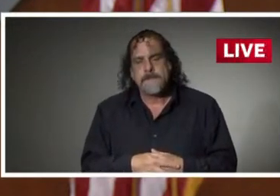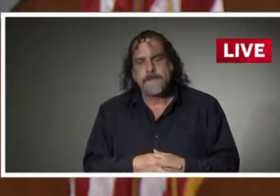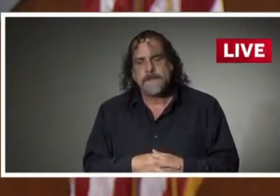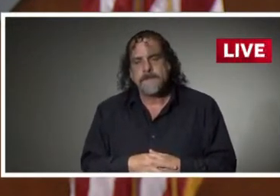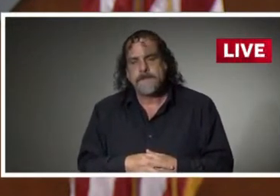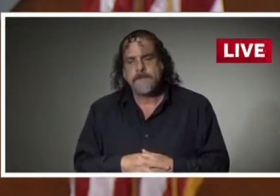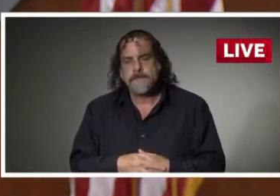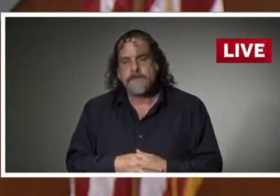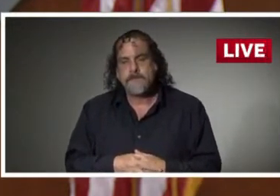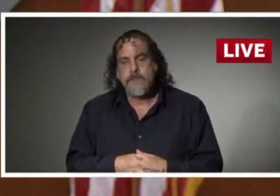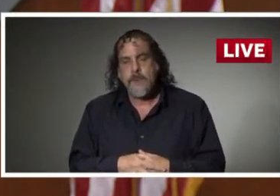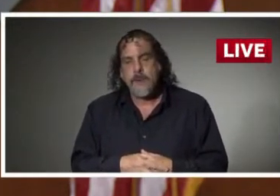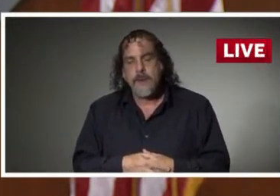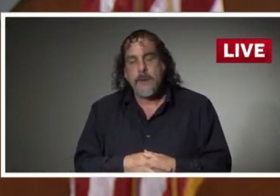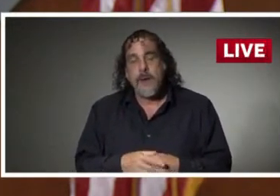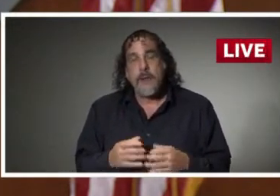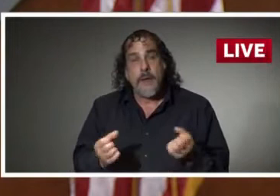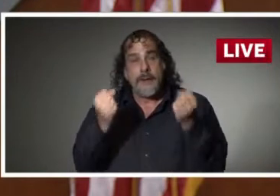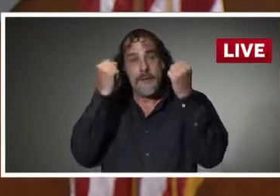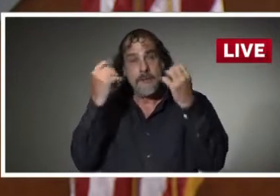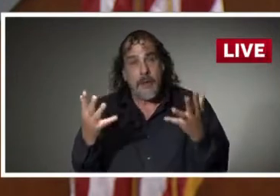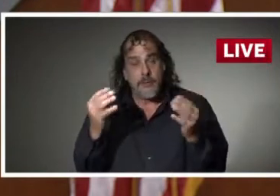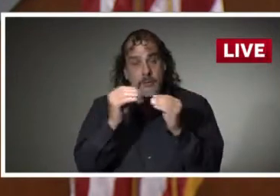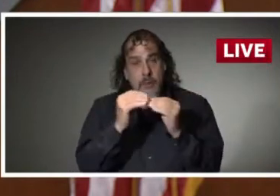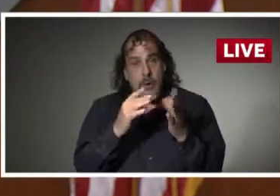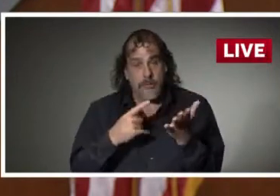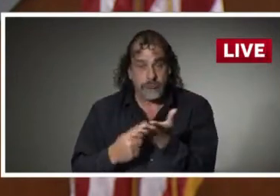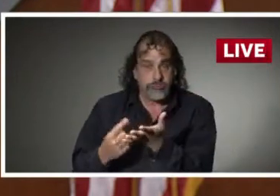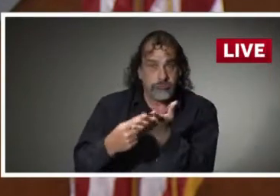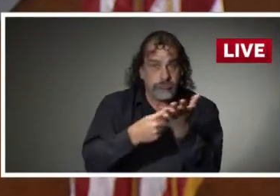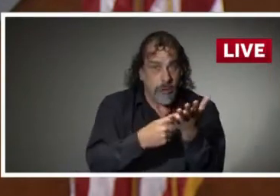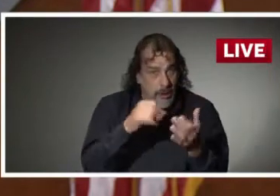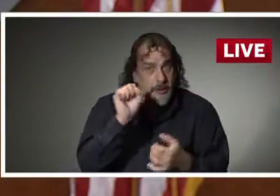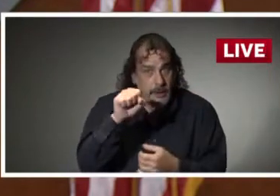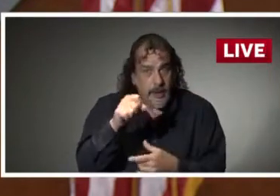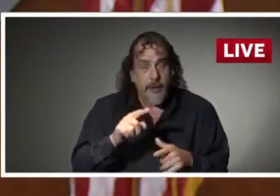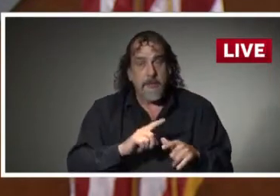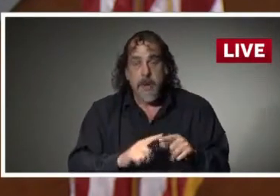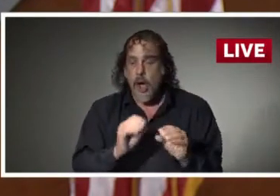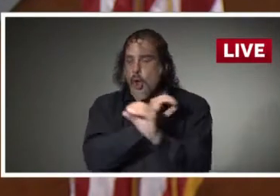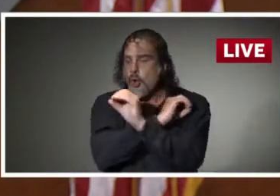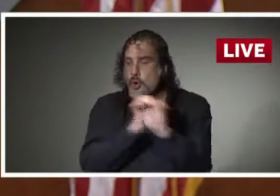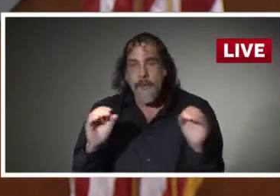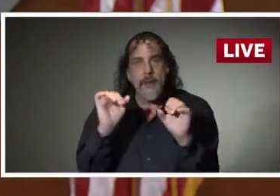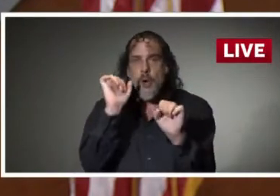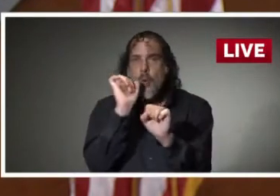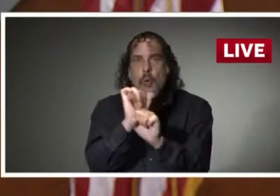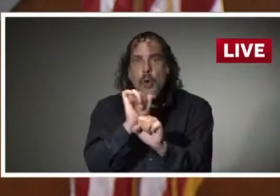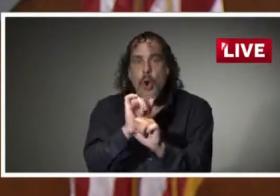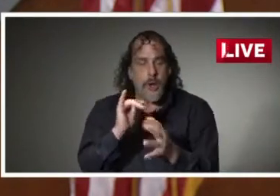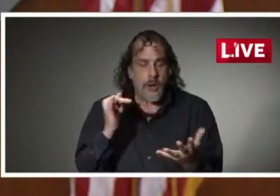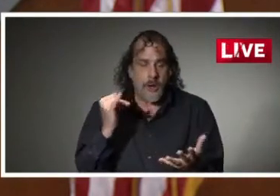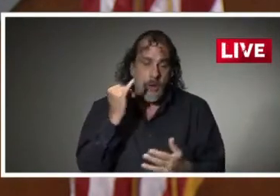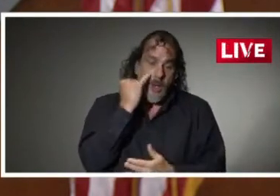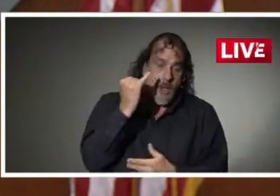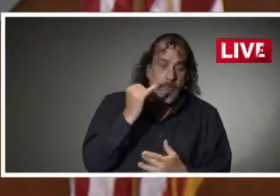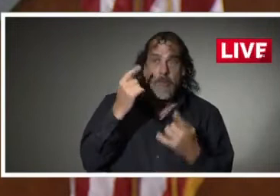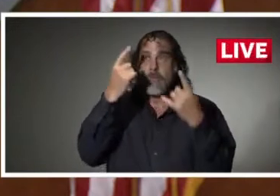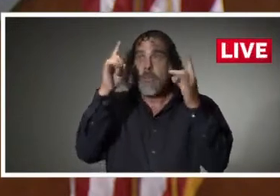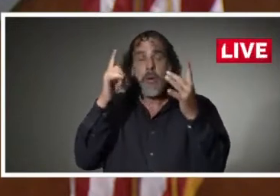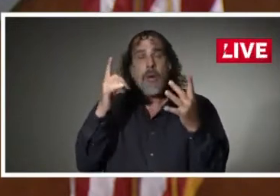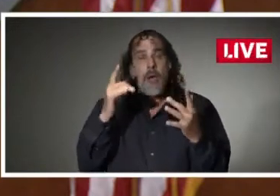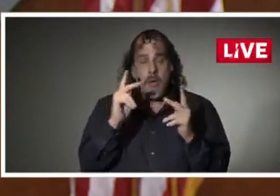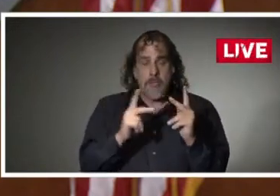There's a lot more that's on the table, but nothing is going to work unless people will just follow